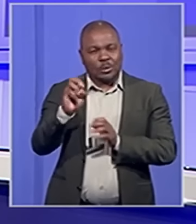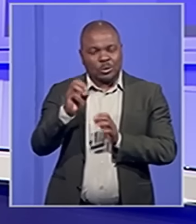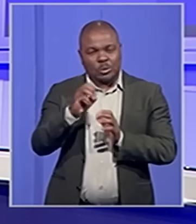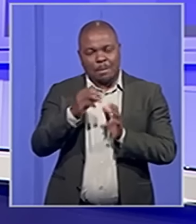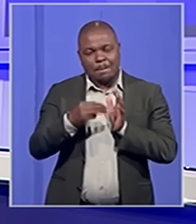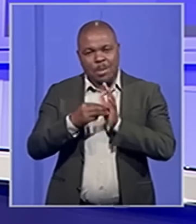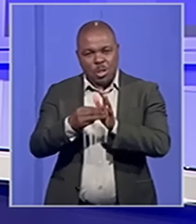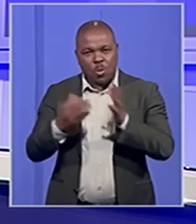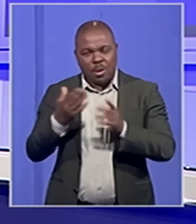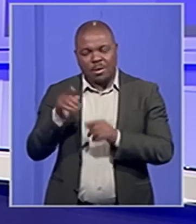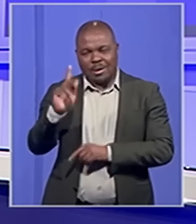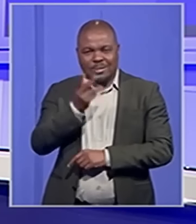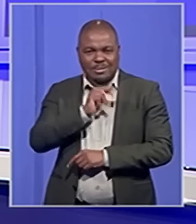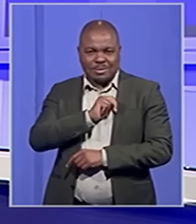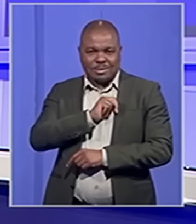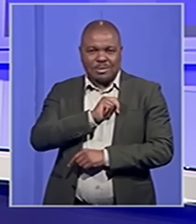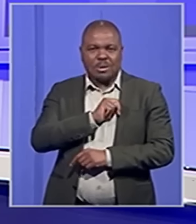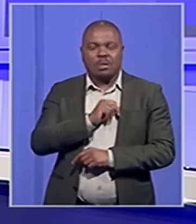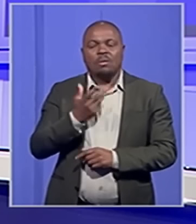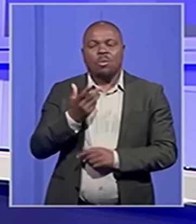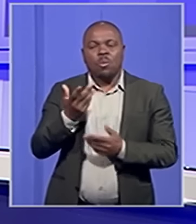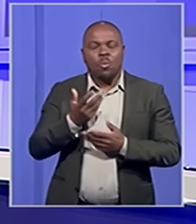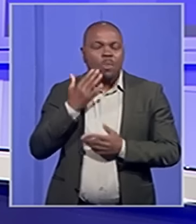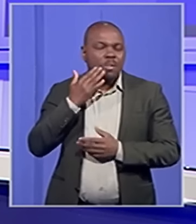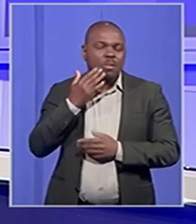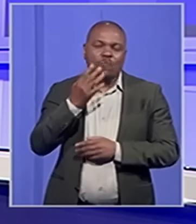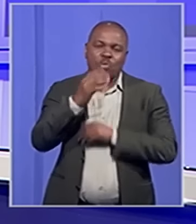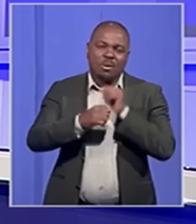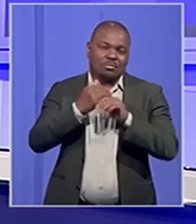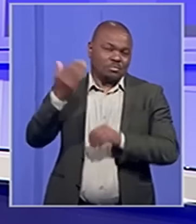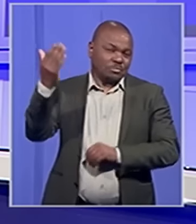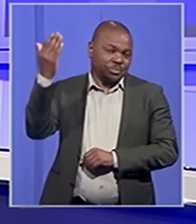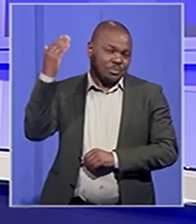ka KwaZulu-Natal mengwageng e mene ya go feta.